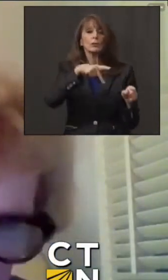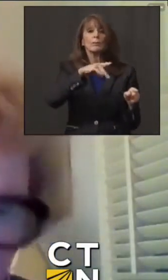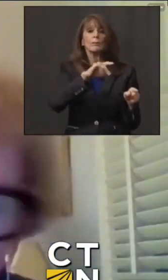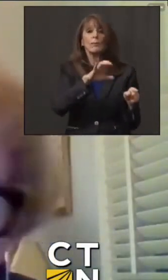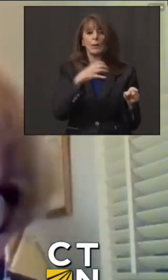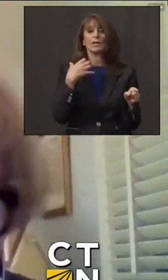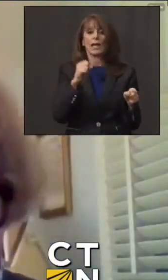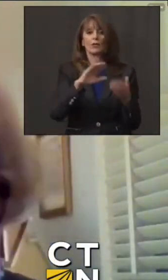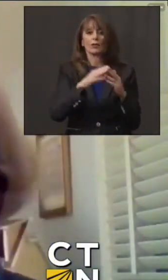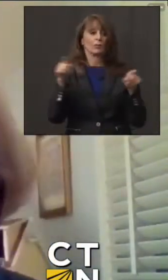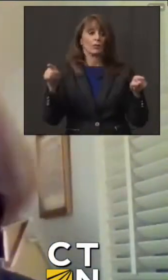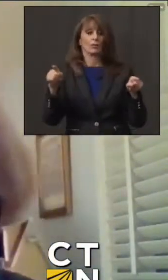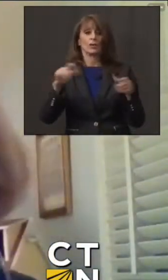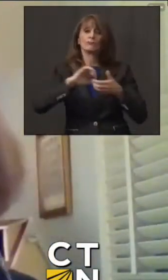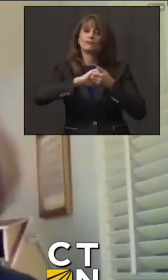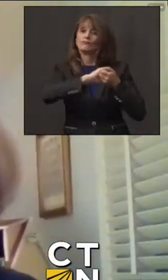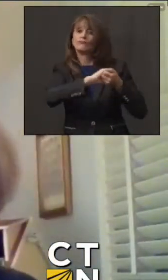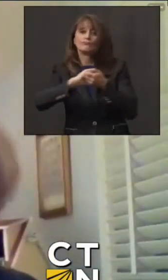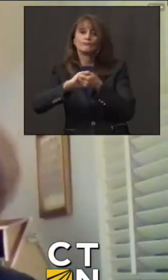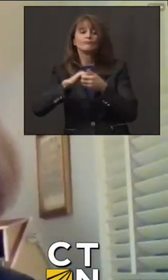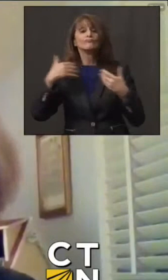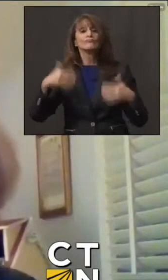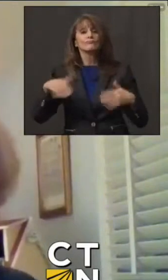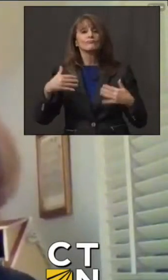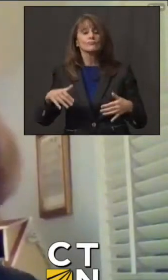community. And some